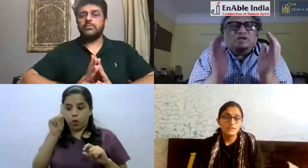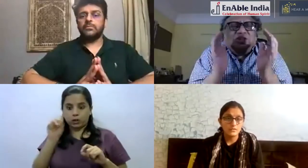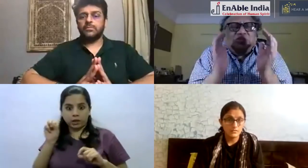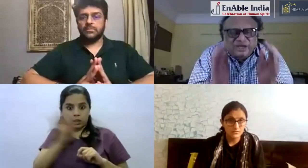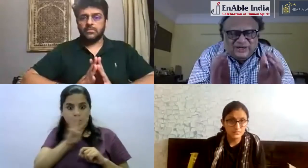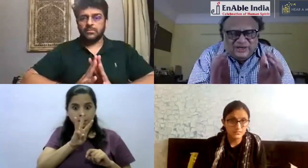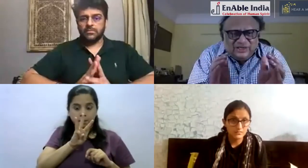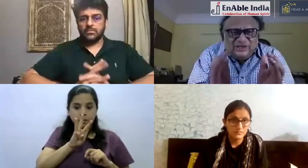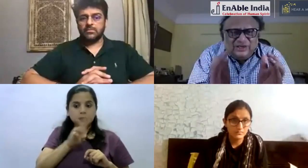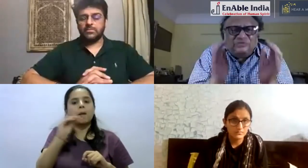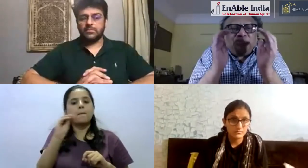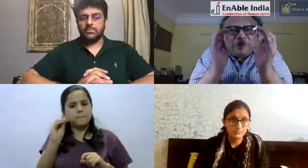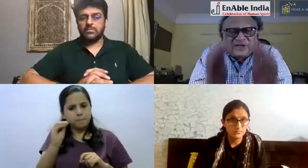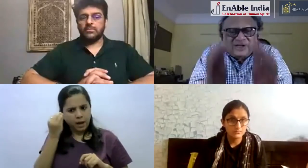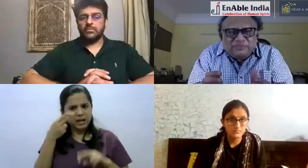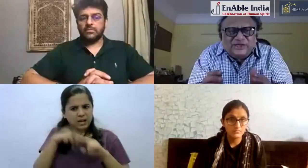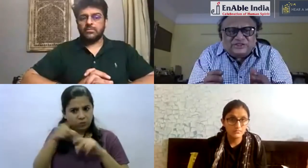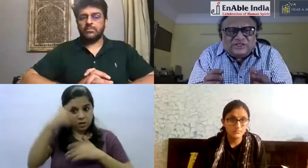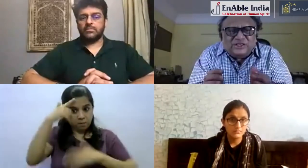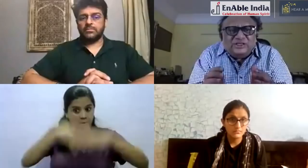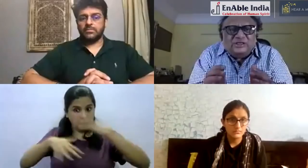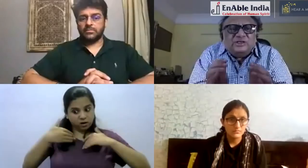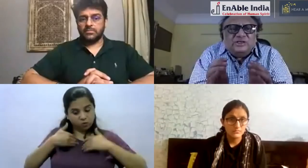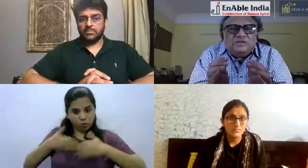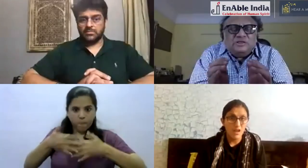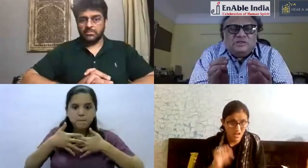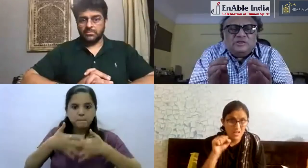So it is better if you are planning pregnancy,